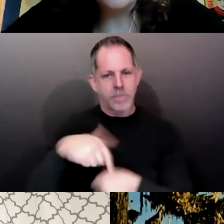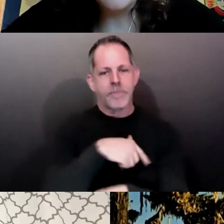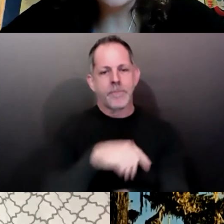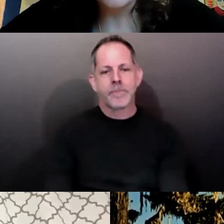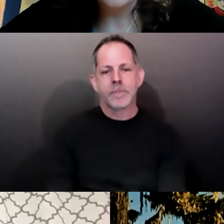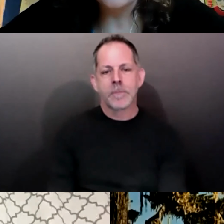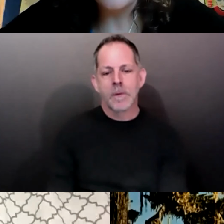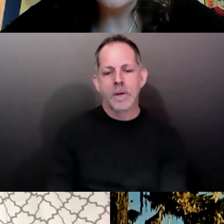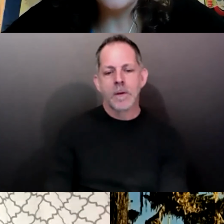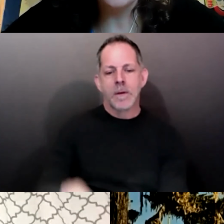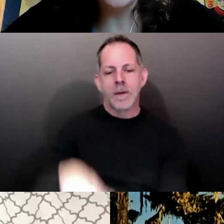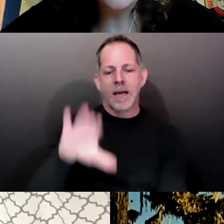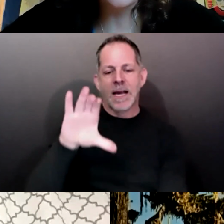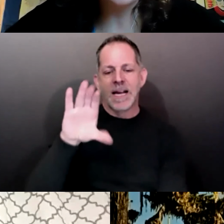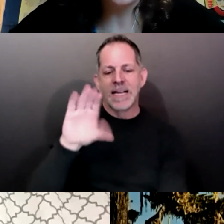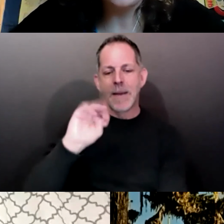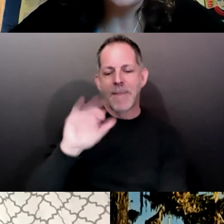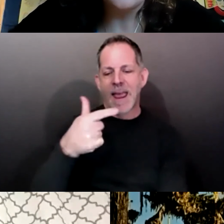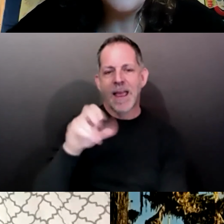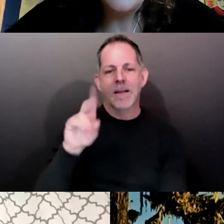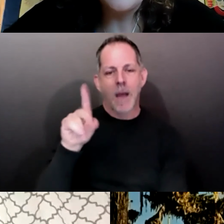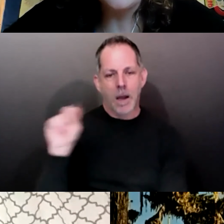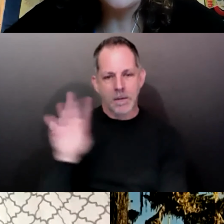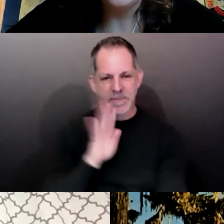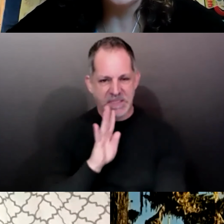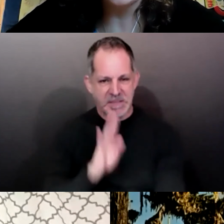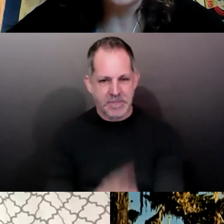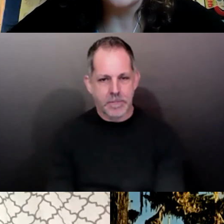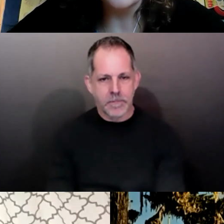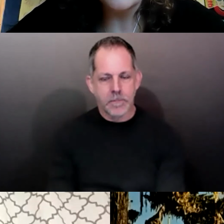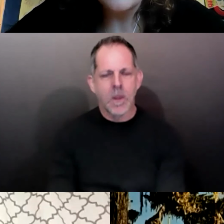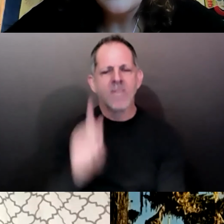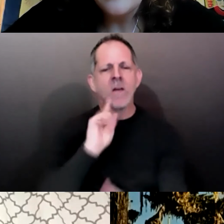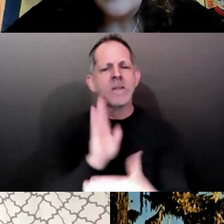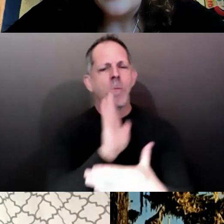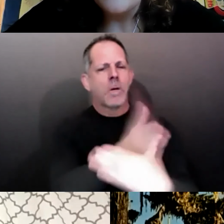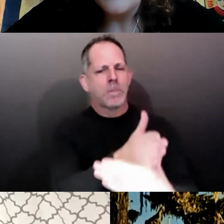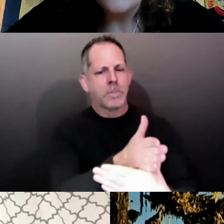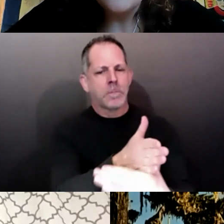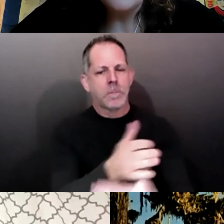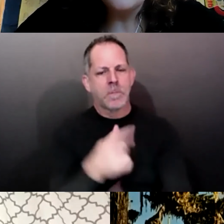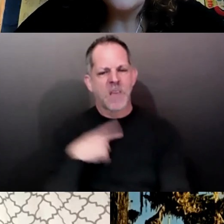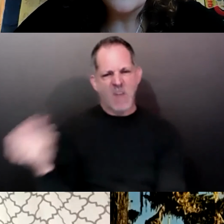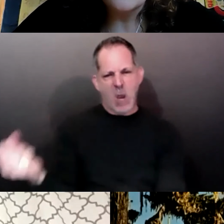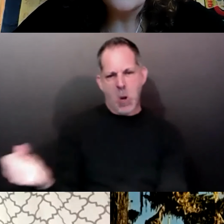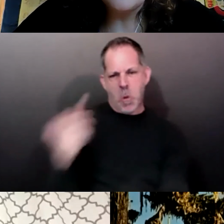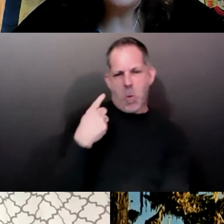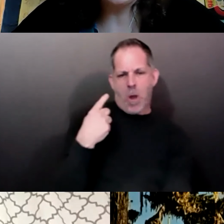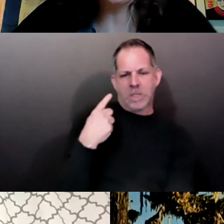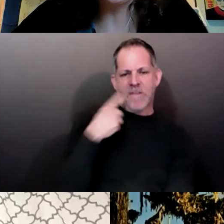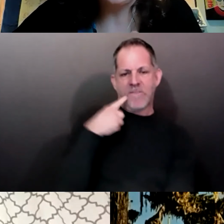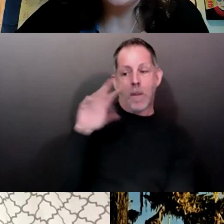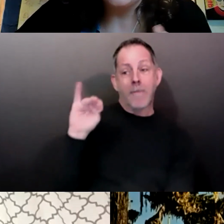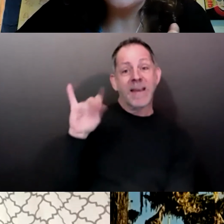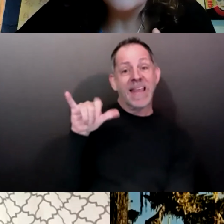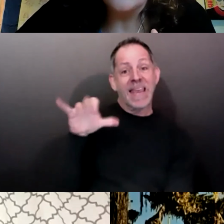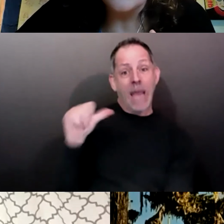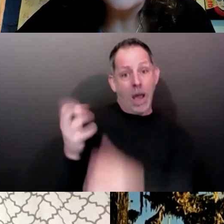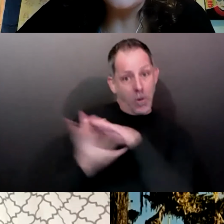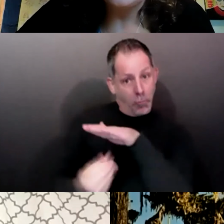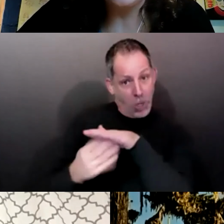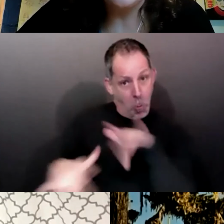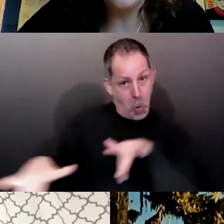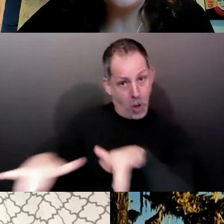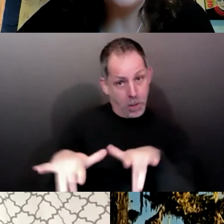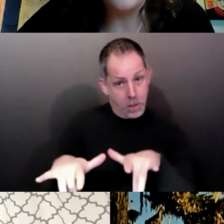So let me actually interject. We're getting some requests from media to record. So if you are with the media and wanted to